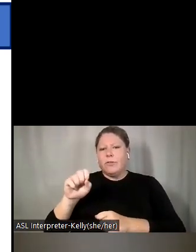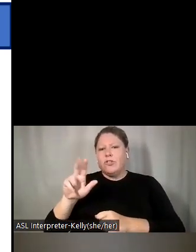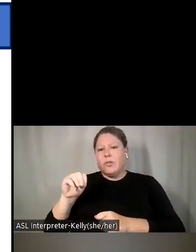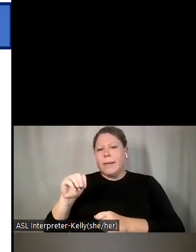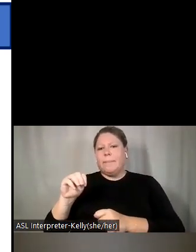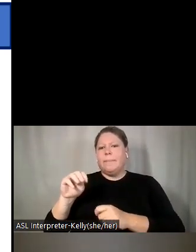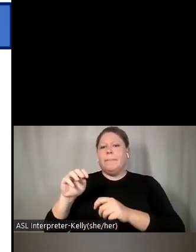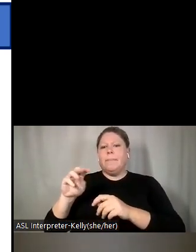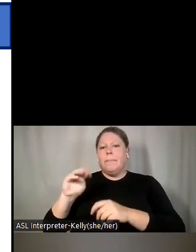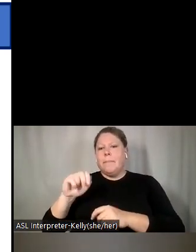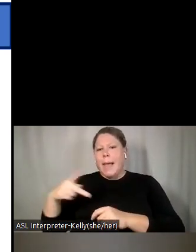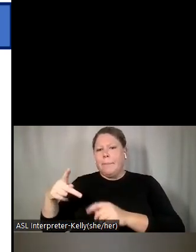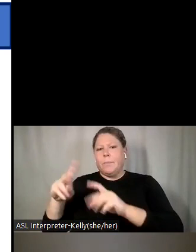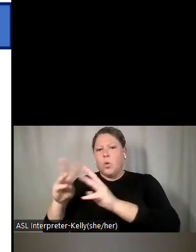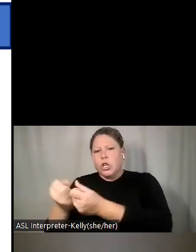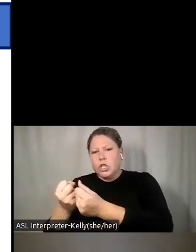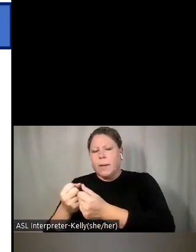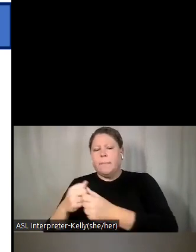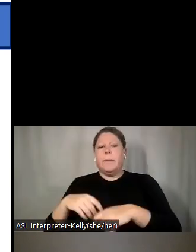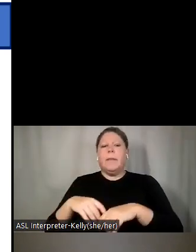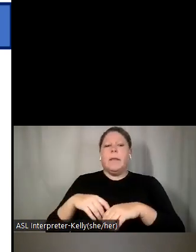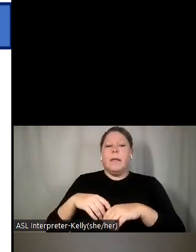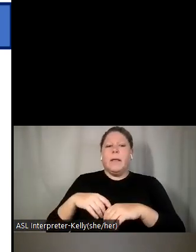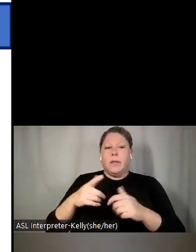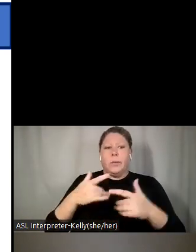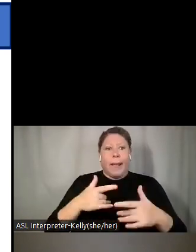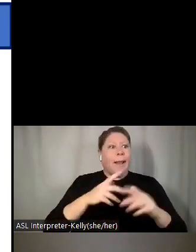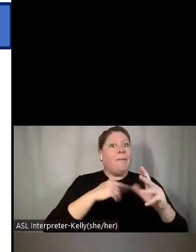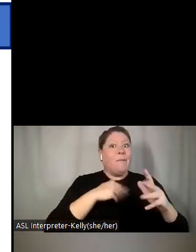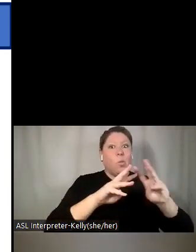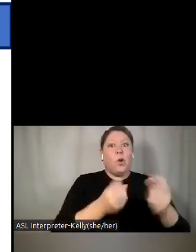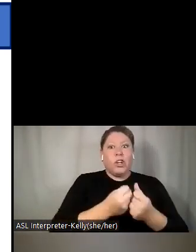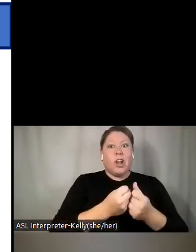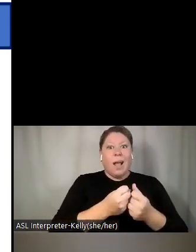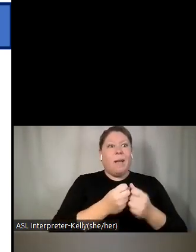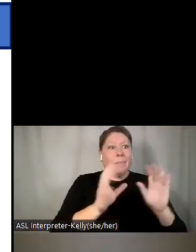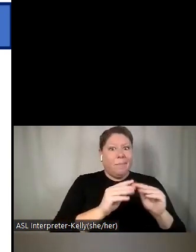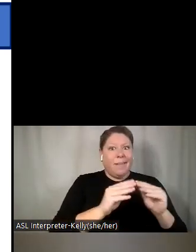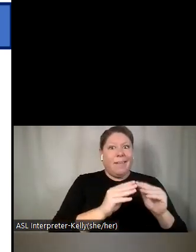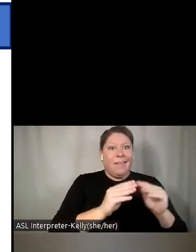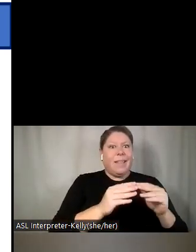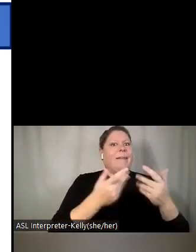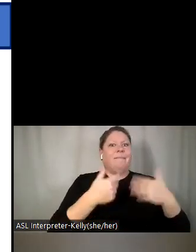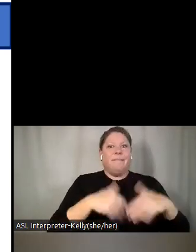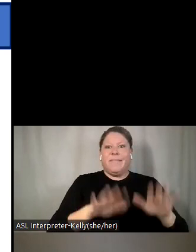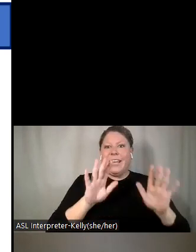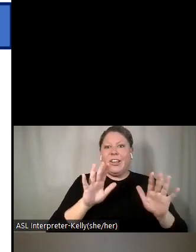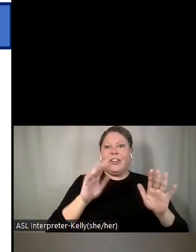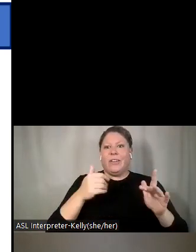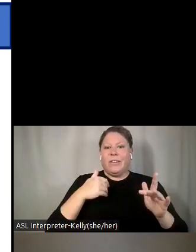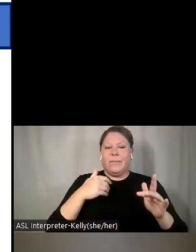workshop, you go into it, you make these great improvements. And then after the workshop, you have this somewhat of